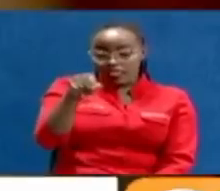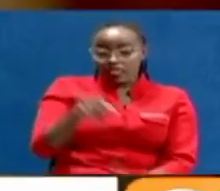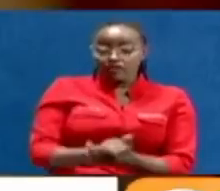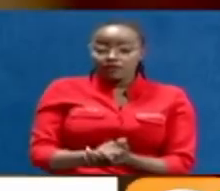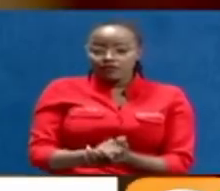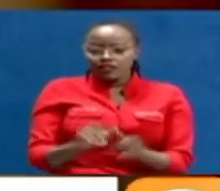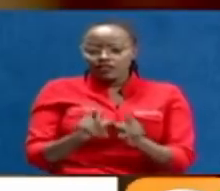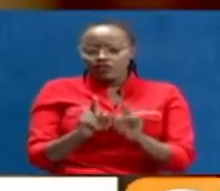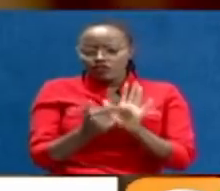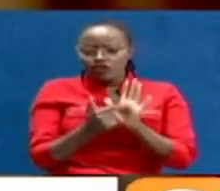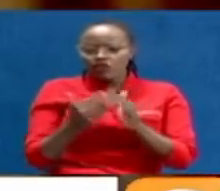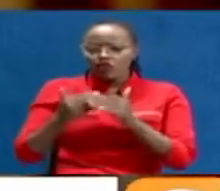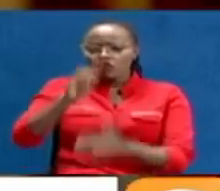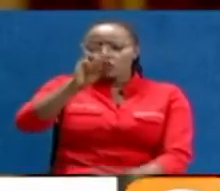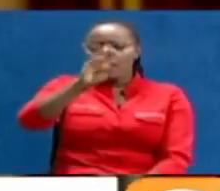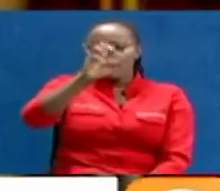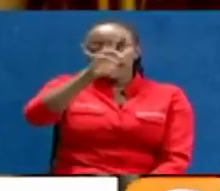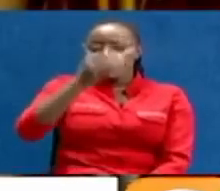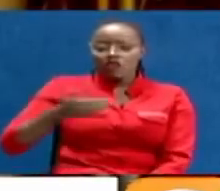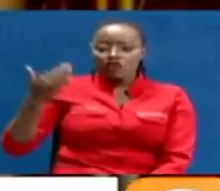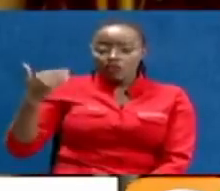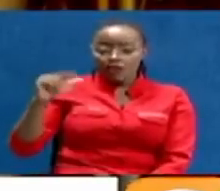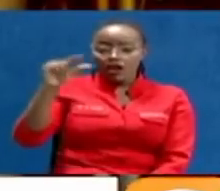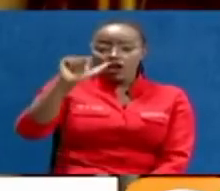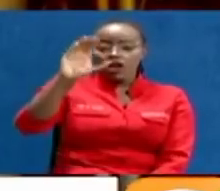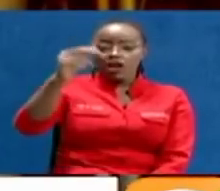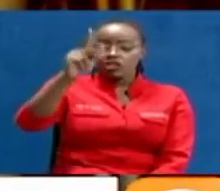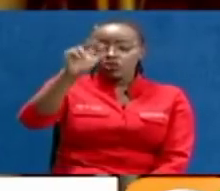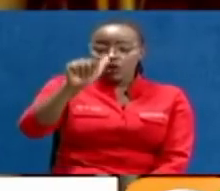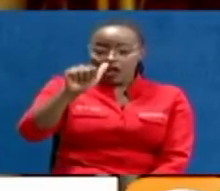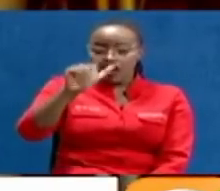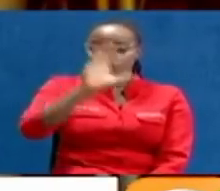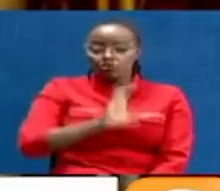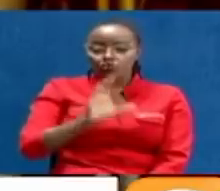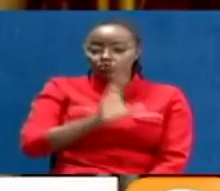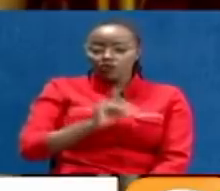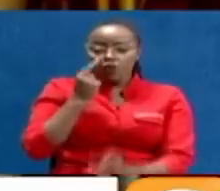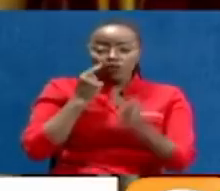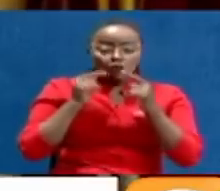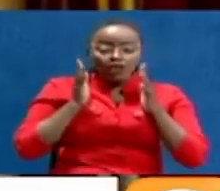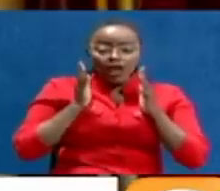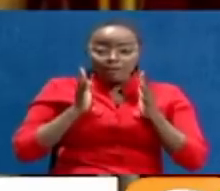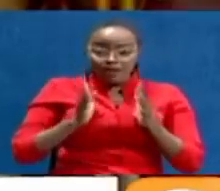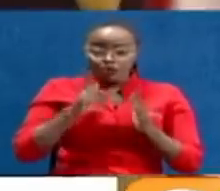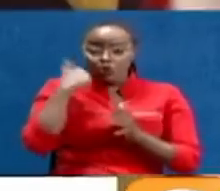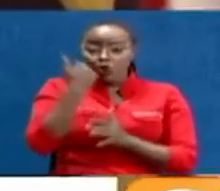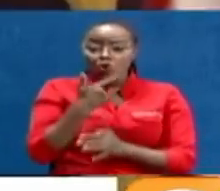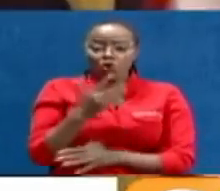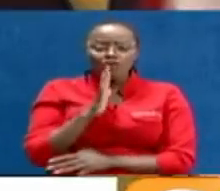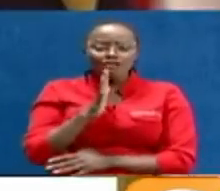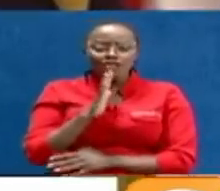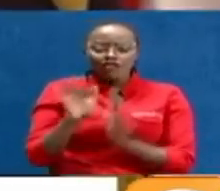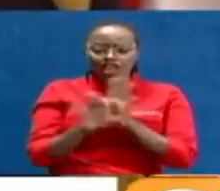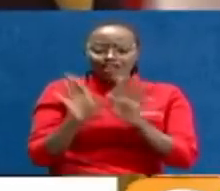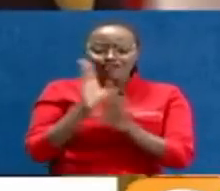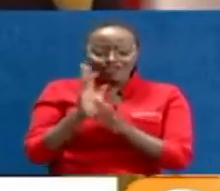The towering icon from Mbeere, formerly Gashoka constituency, eulogized as a man who not only speaks his mind,